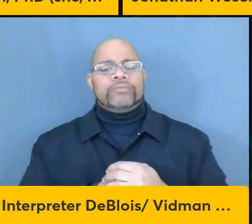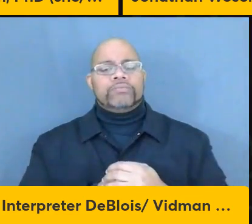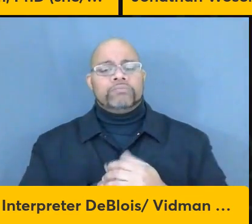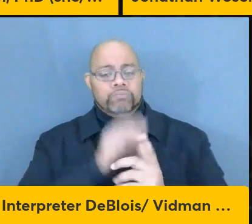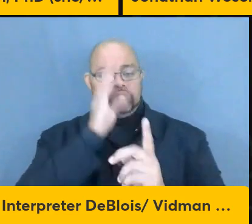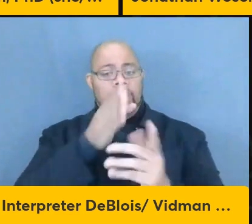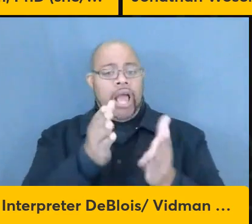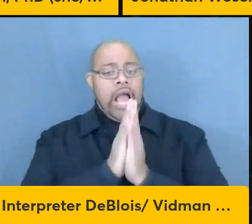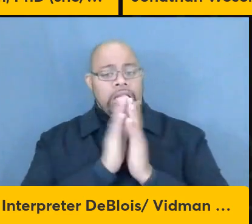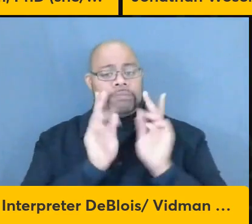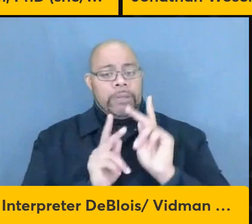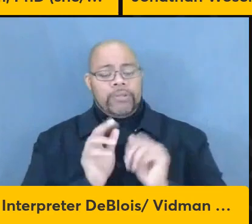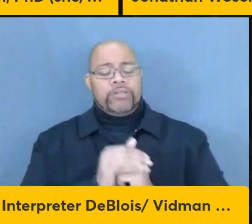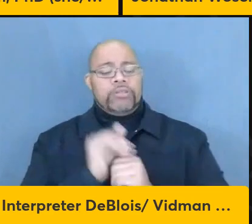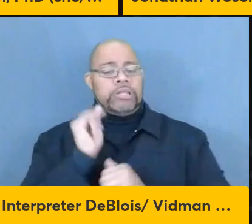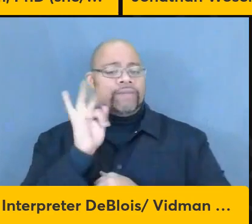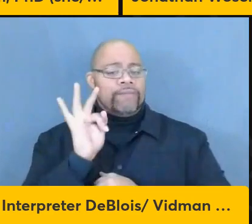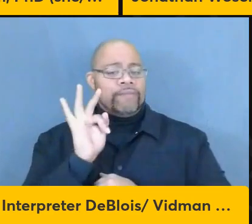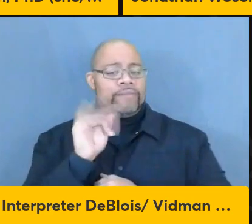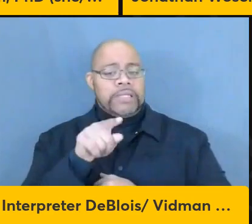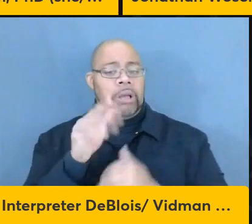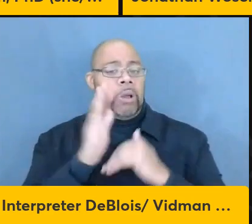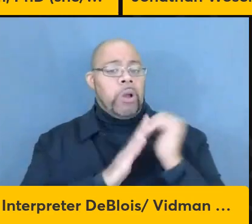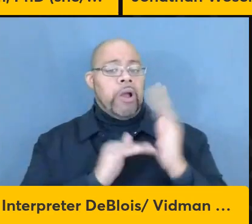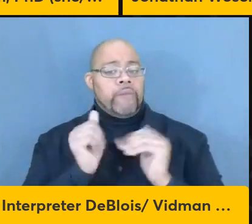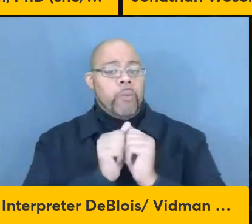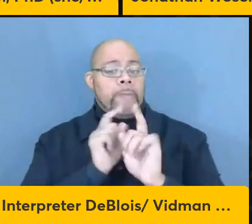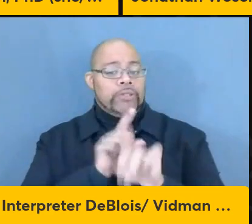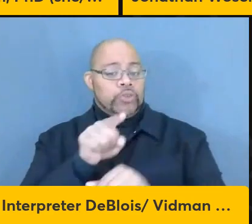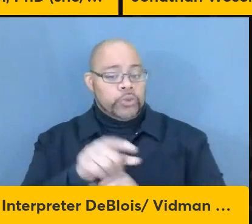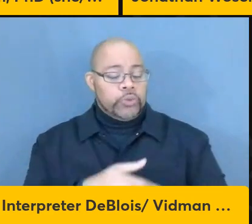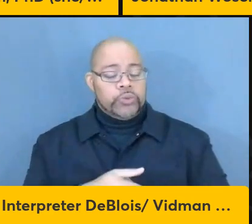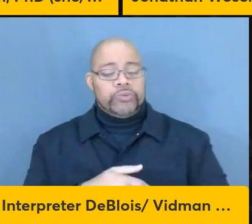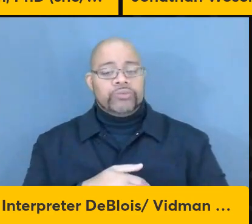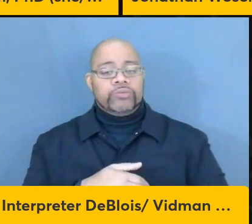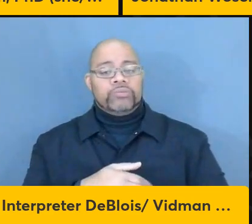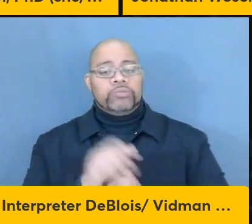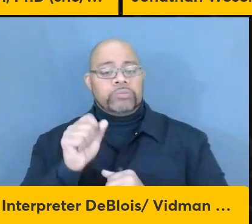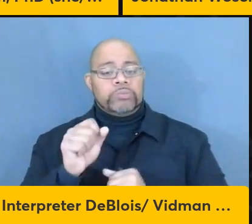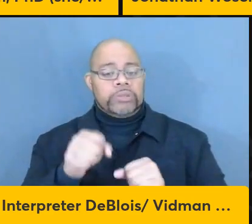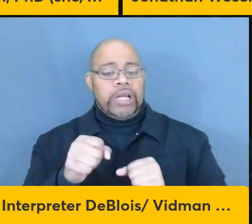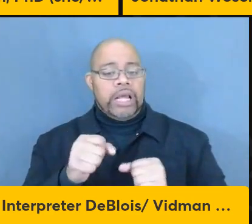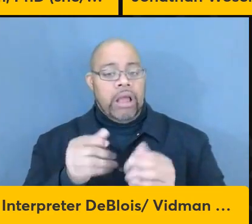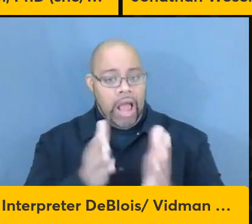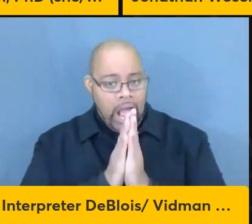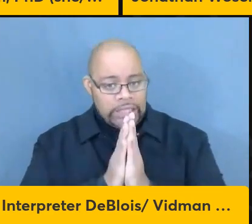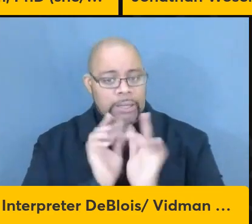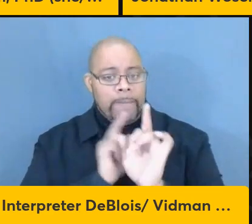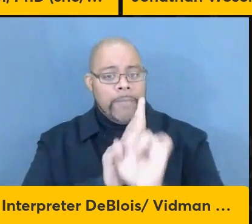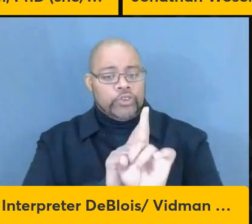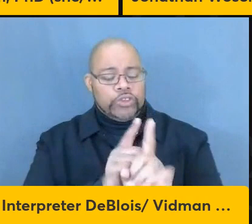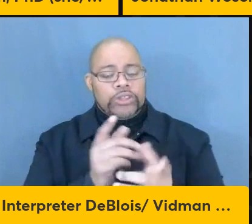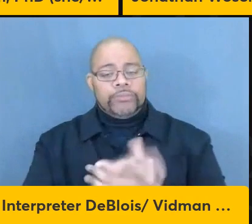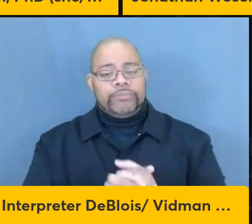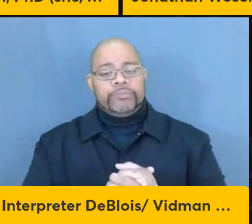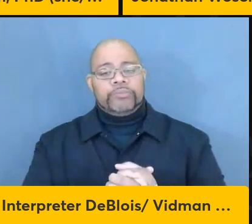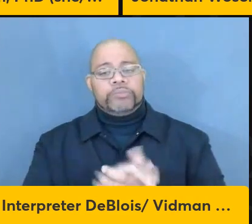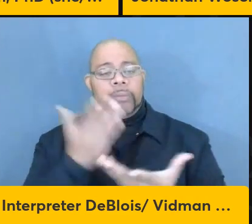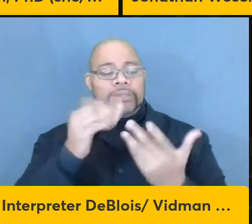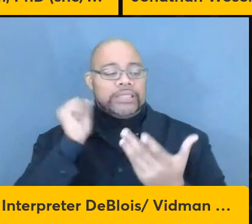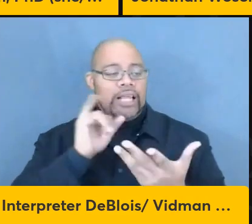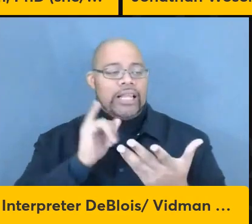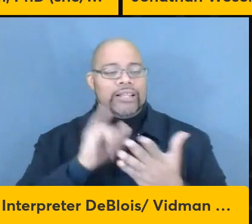directly ask people if they'd be comfortable mentoring you. You can explicitly ask for mentorship, which might sound like